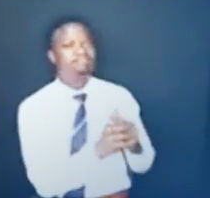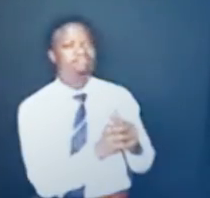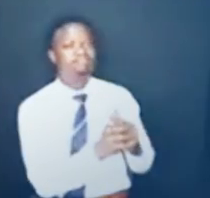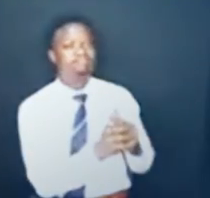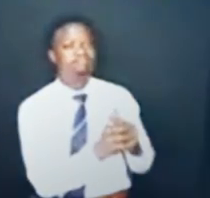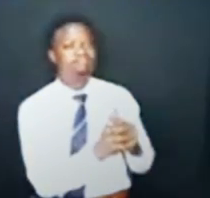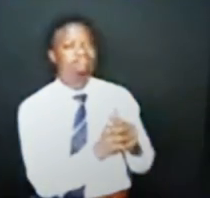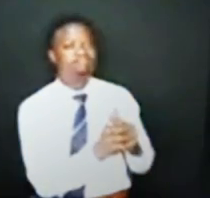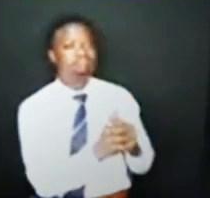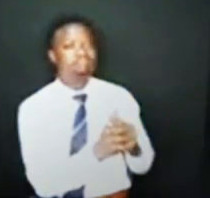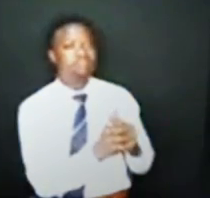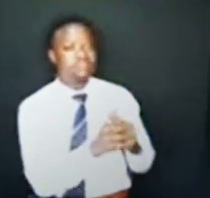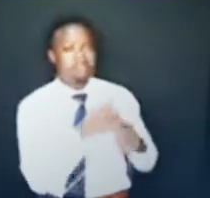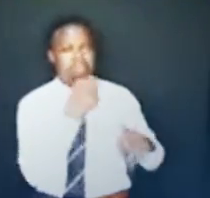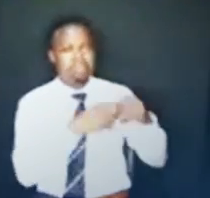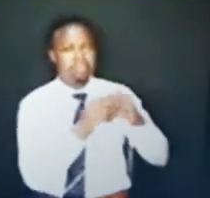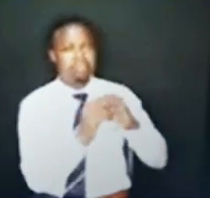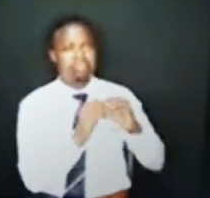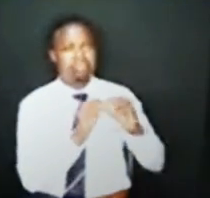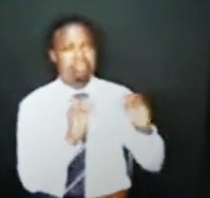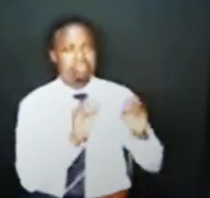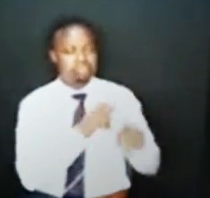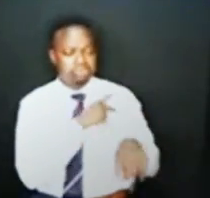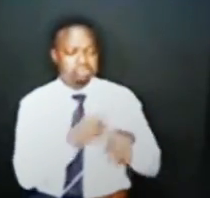they don't have an issue. I